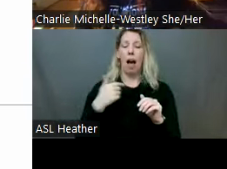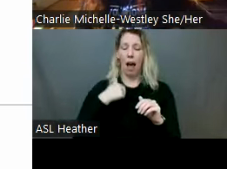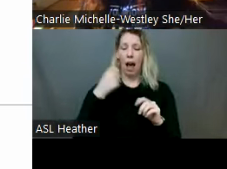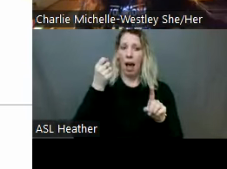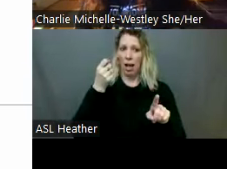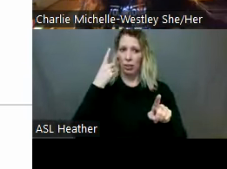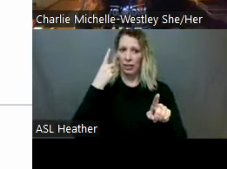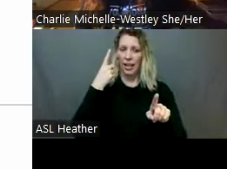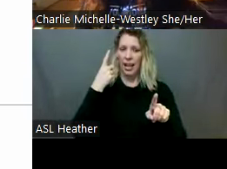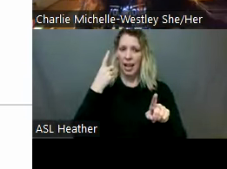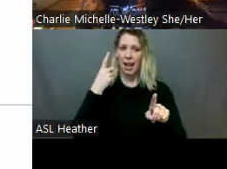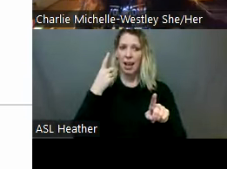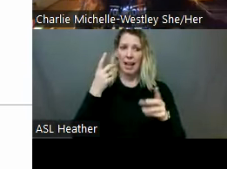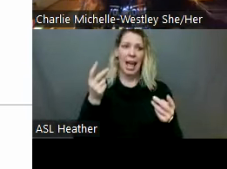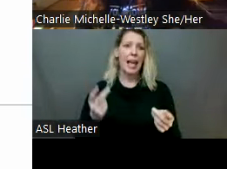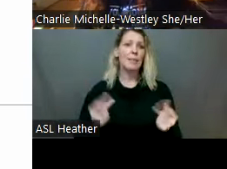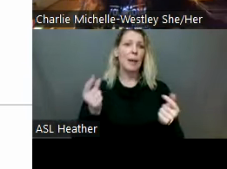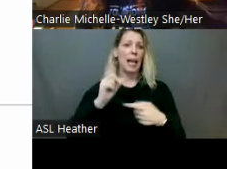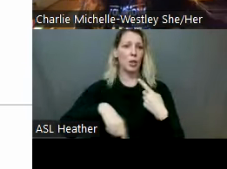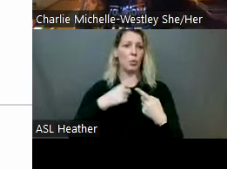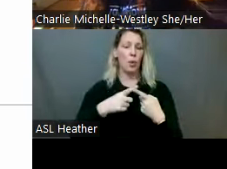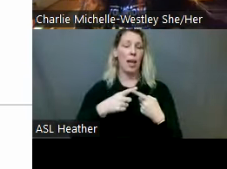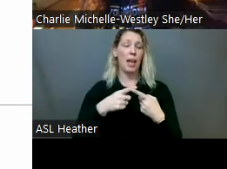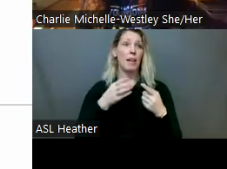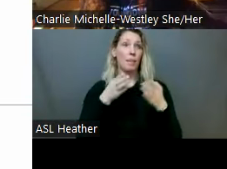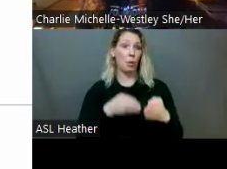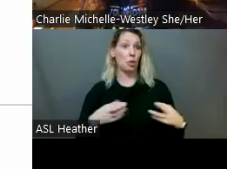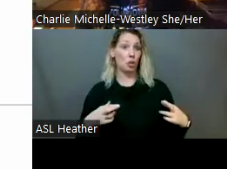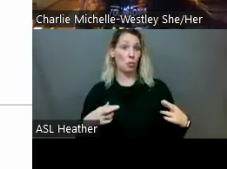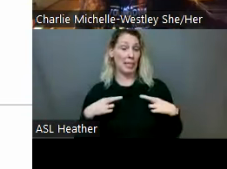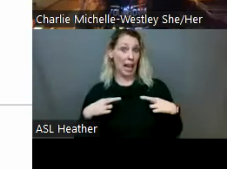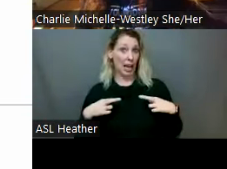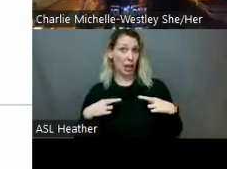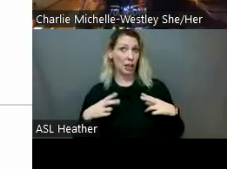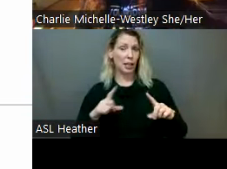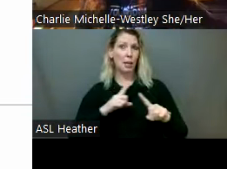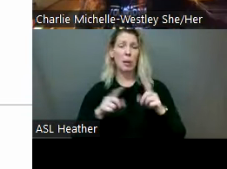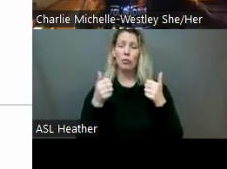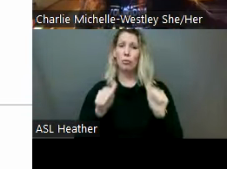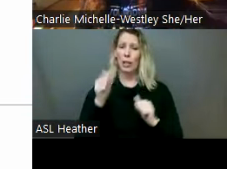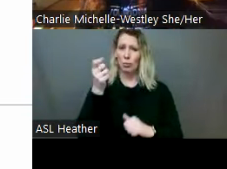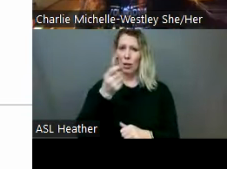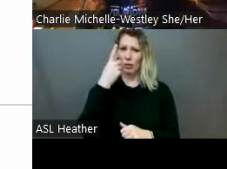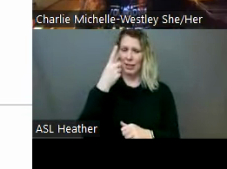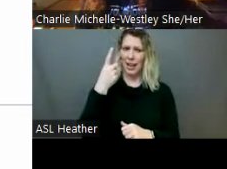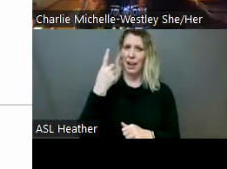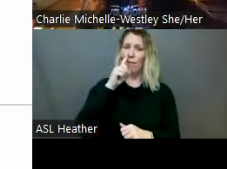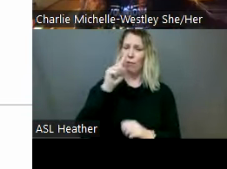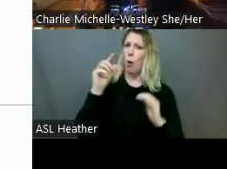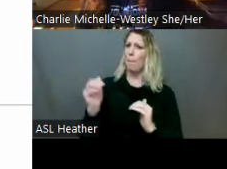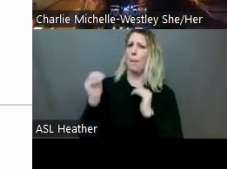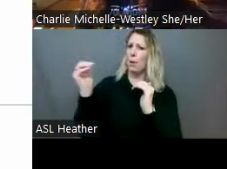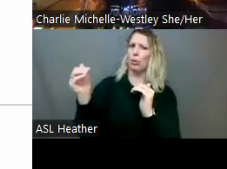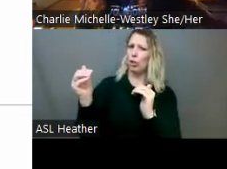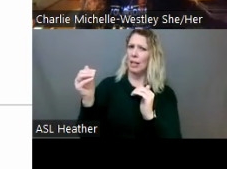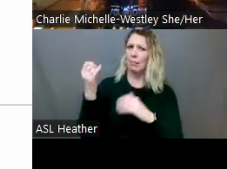understand expediting when a person is retiring, but I'm trying to understand for promotion,